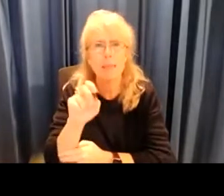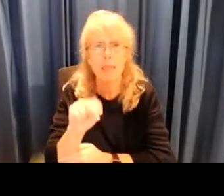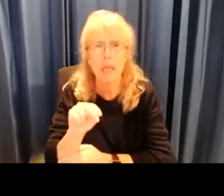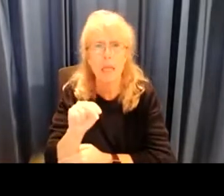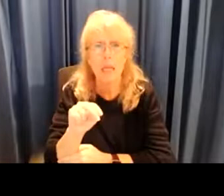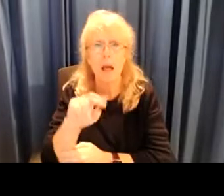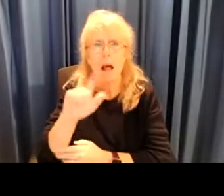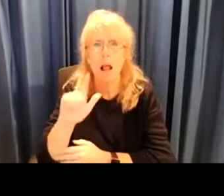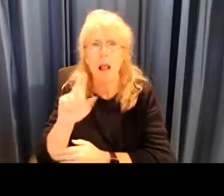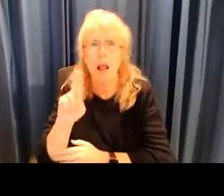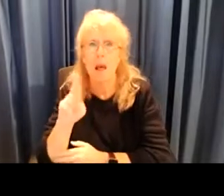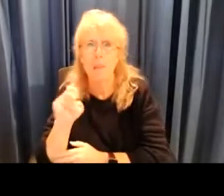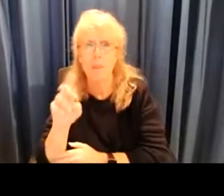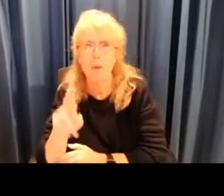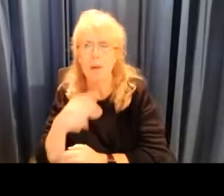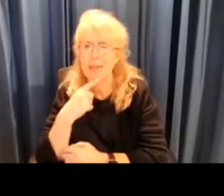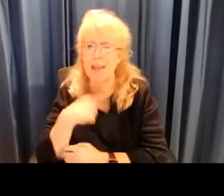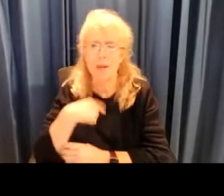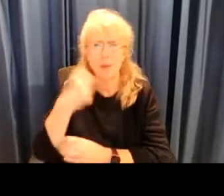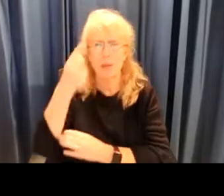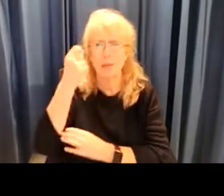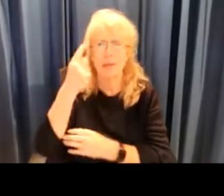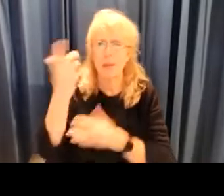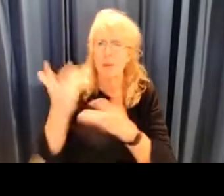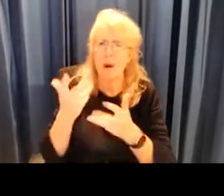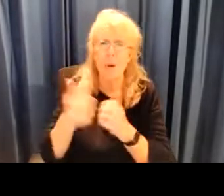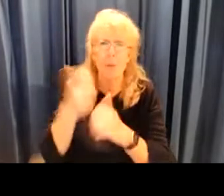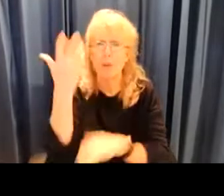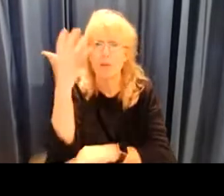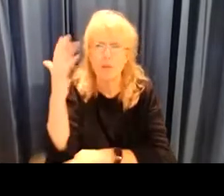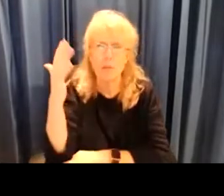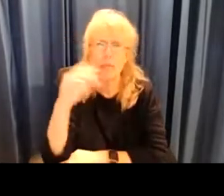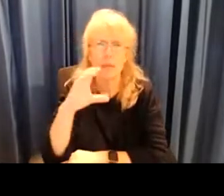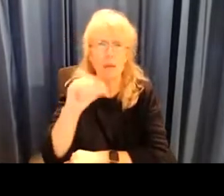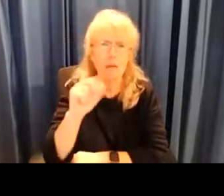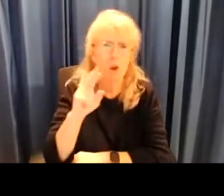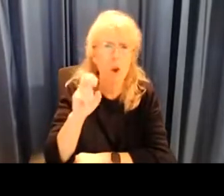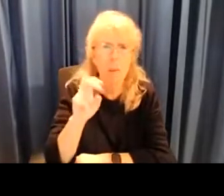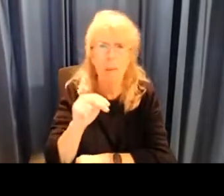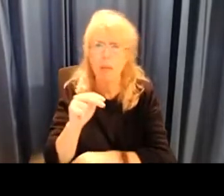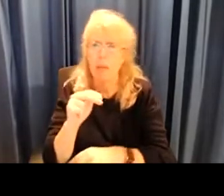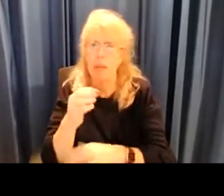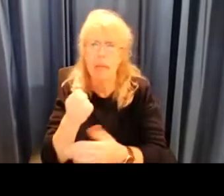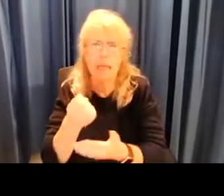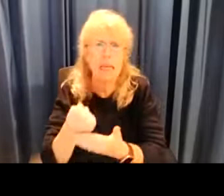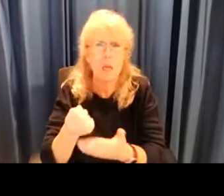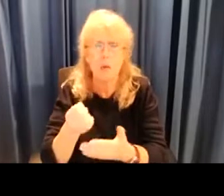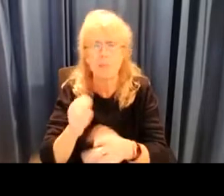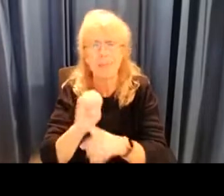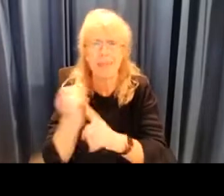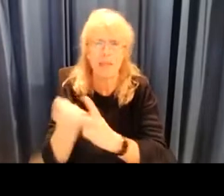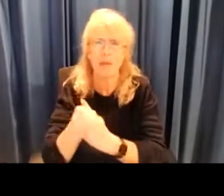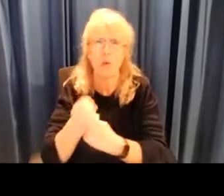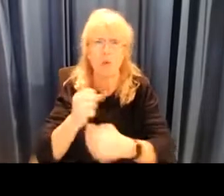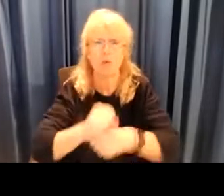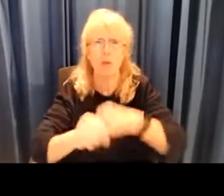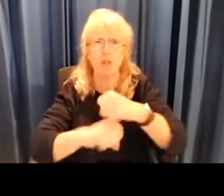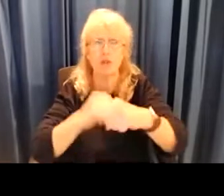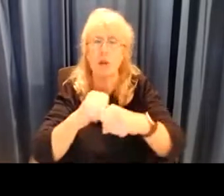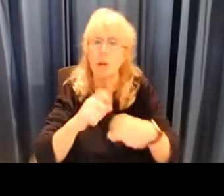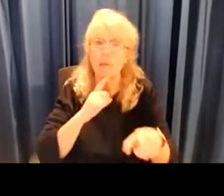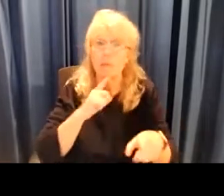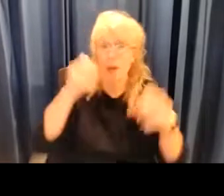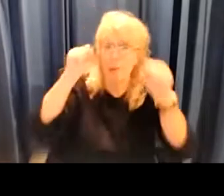carbon sequestration in trees. And so it's an amazing thing how much carbon is absorbed by